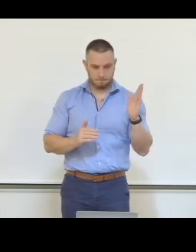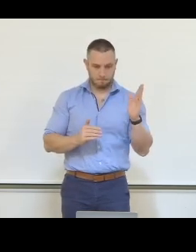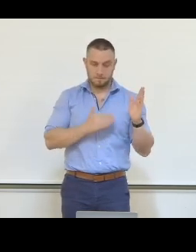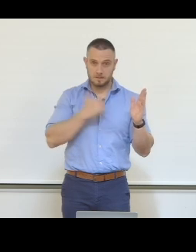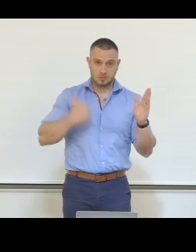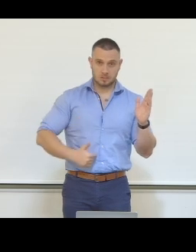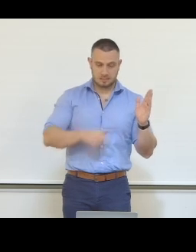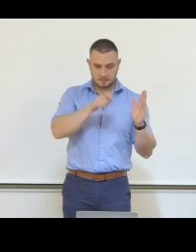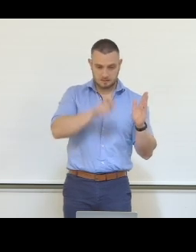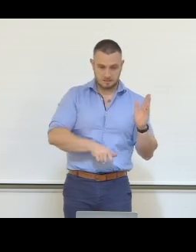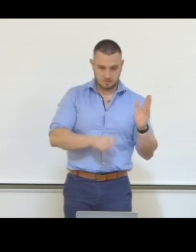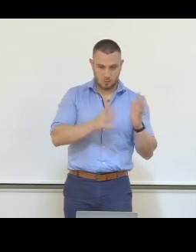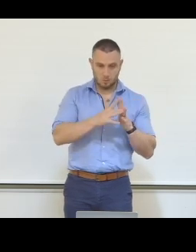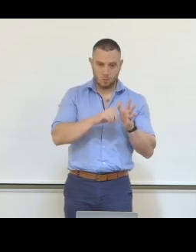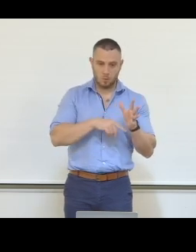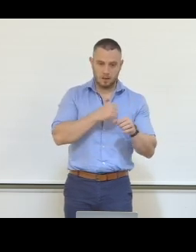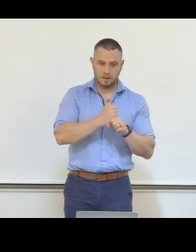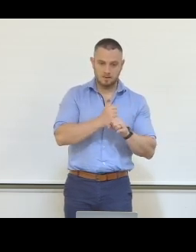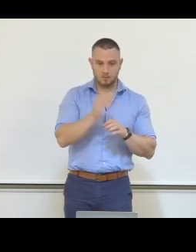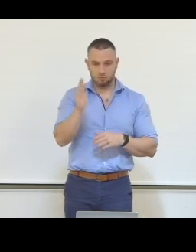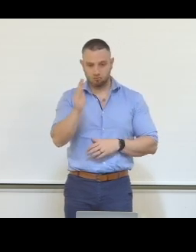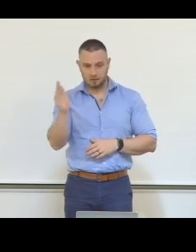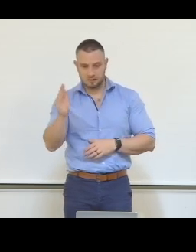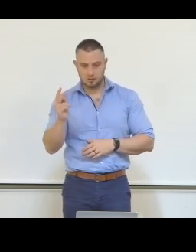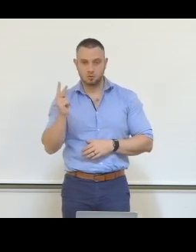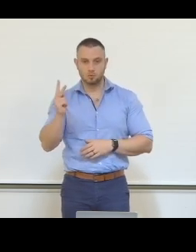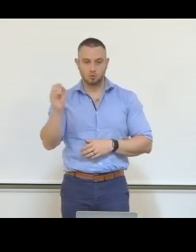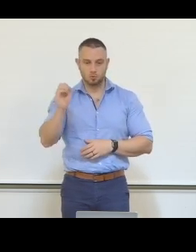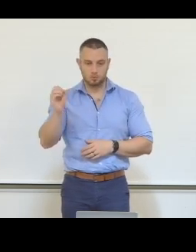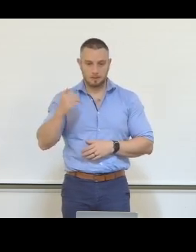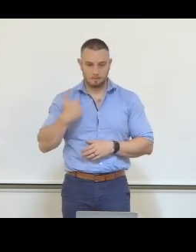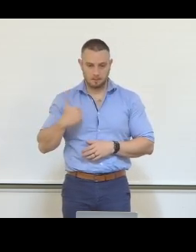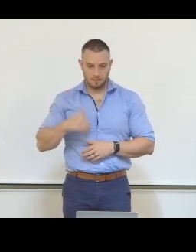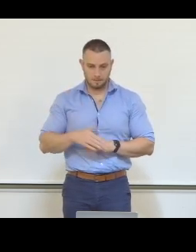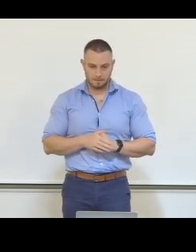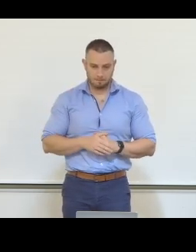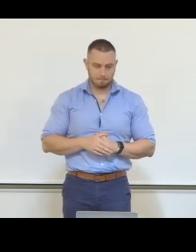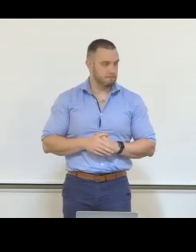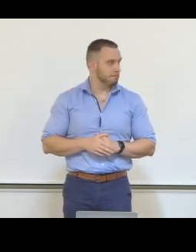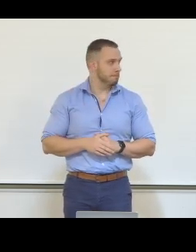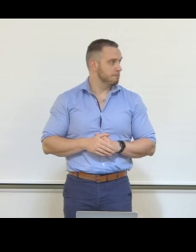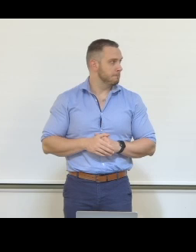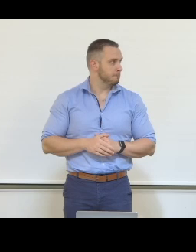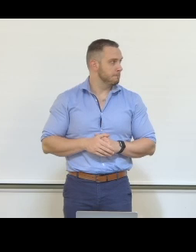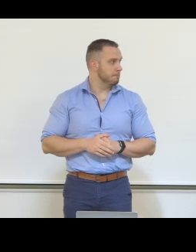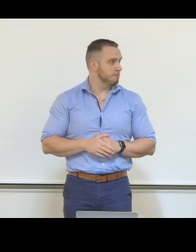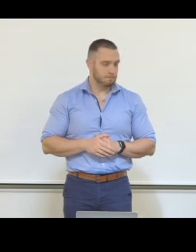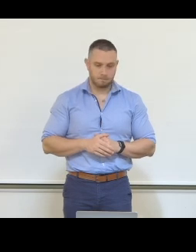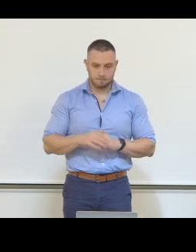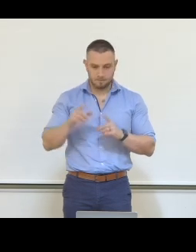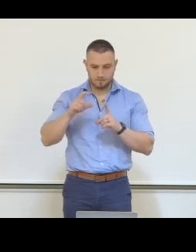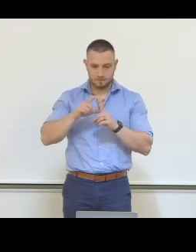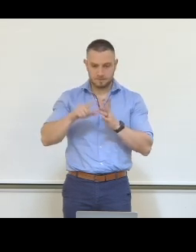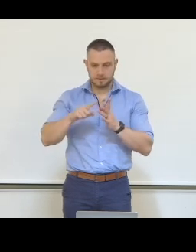Chinese comrade, Van Yue. And on the right, the 2 European candidates that were selected by the European Space Agency, Diego